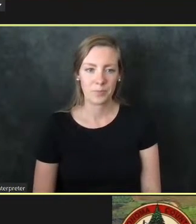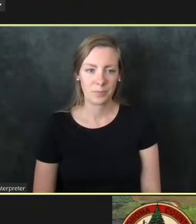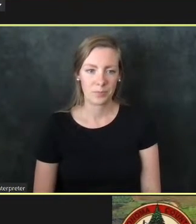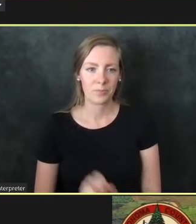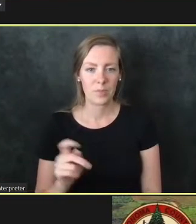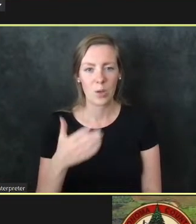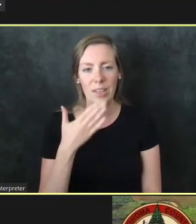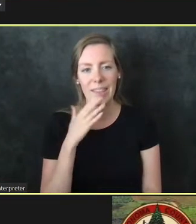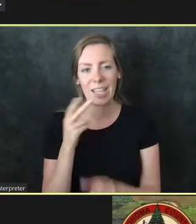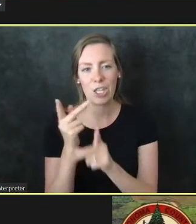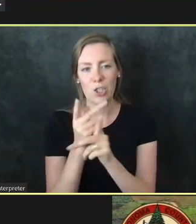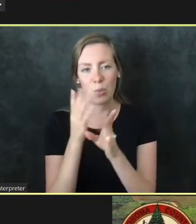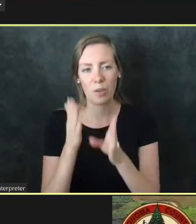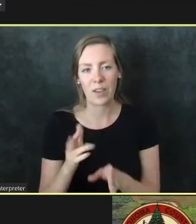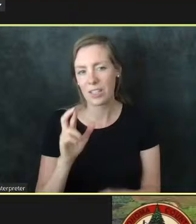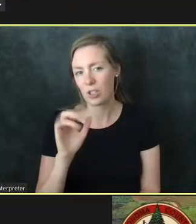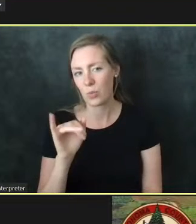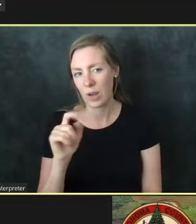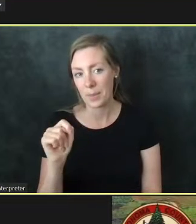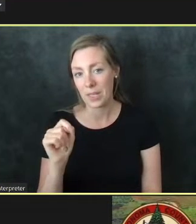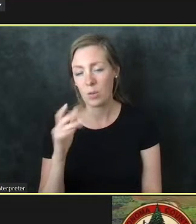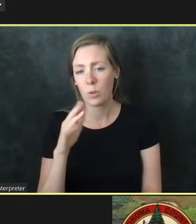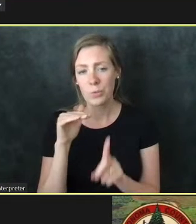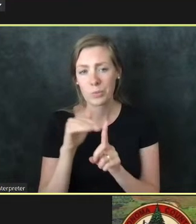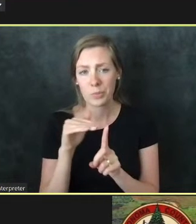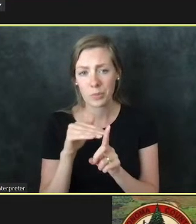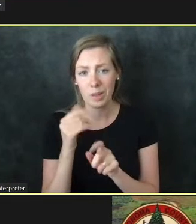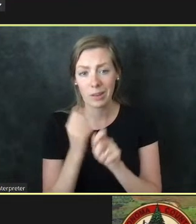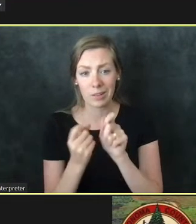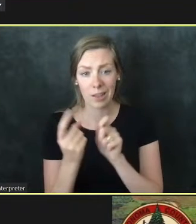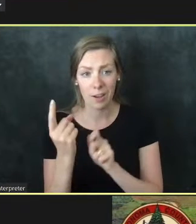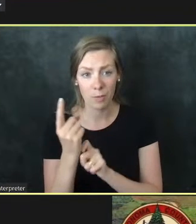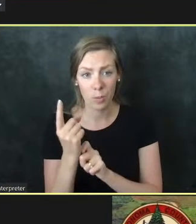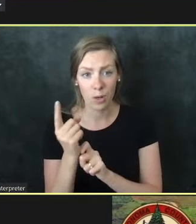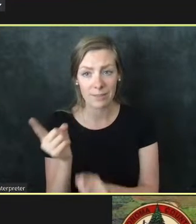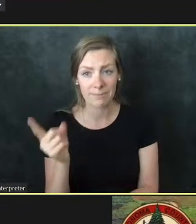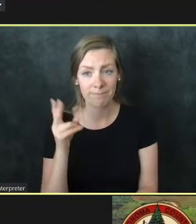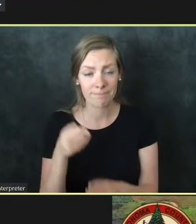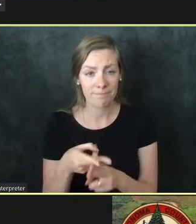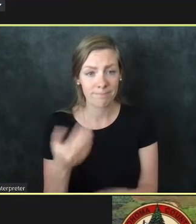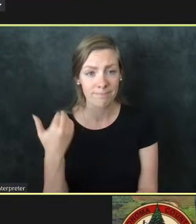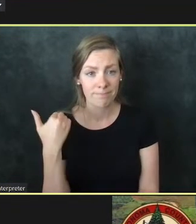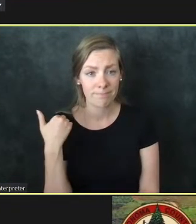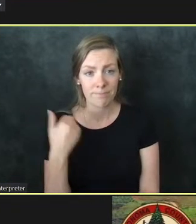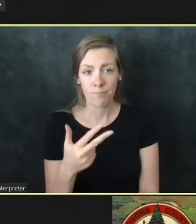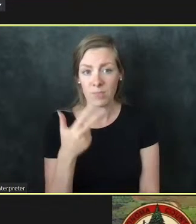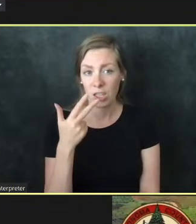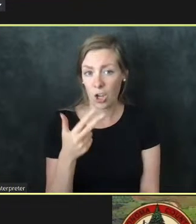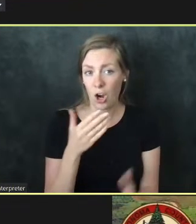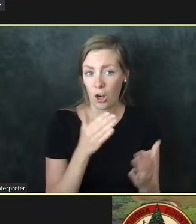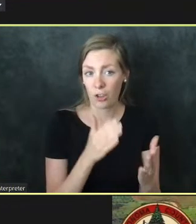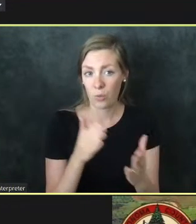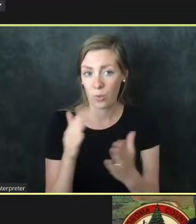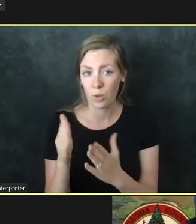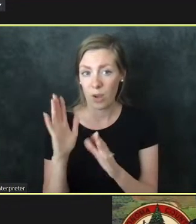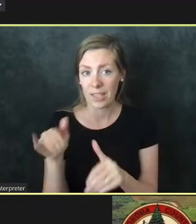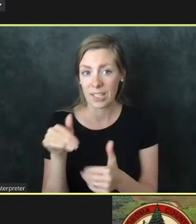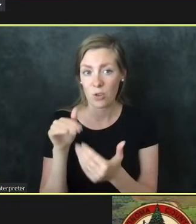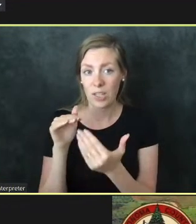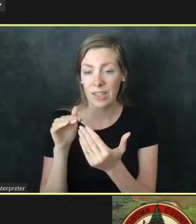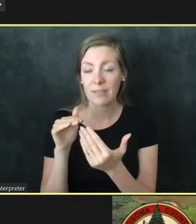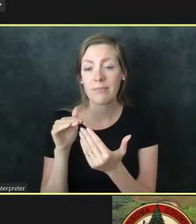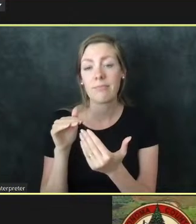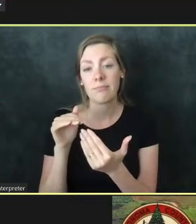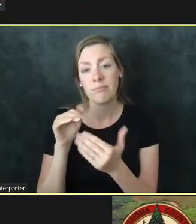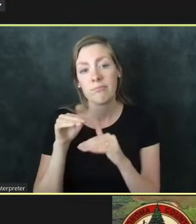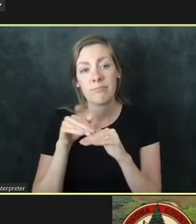Thank you, Supervisor Rabbit. We just want to para remind que everybody that as pues, Supervisor Rabbit queremos mentioned earlier, explicarle a there are todos three ways porque that you estamos can pose your questions to our la forma